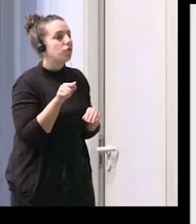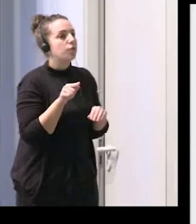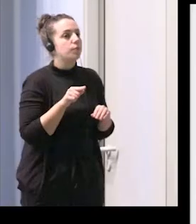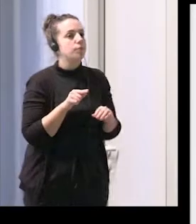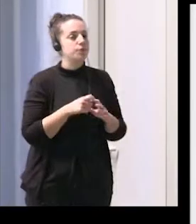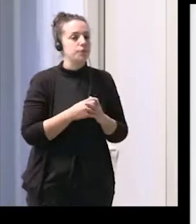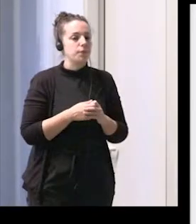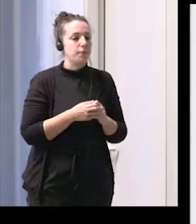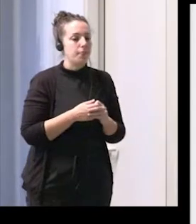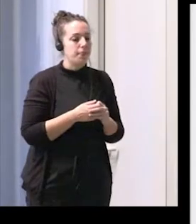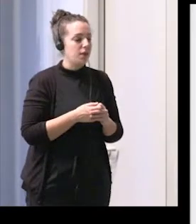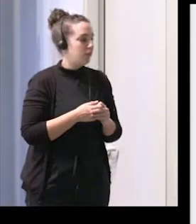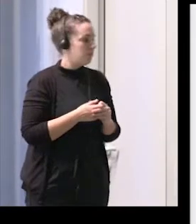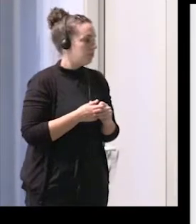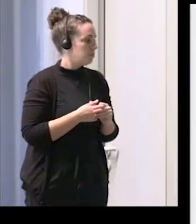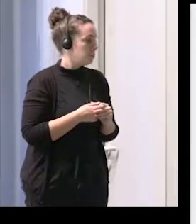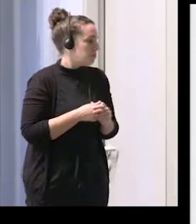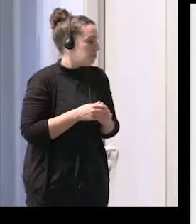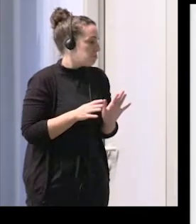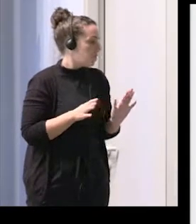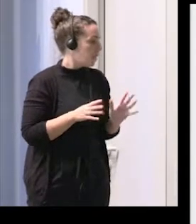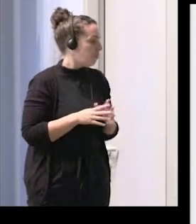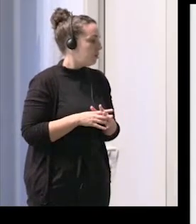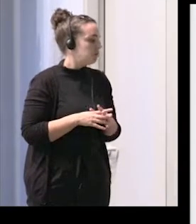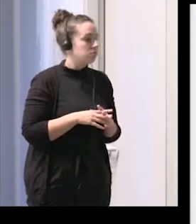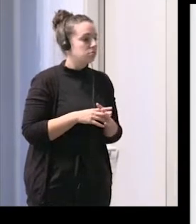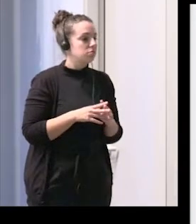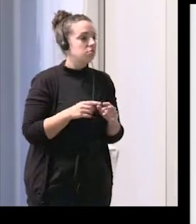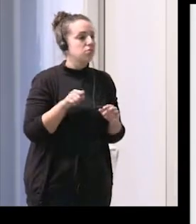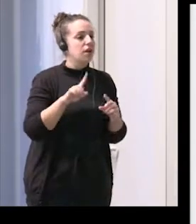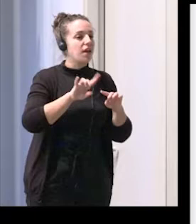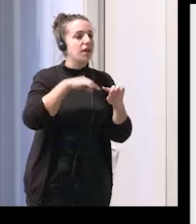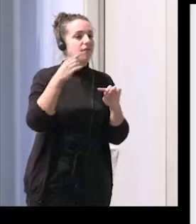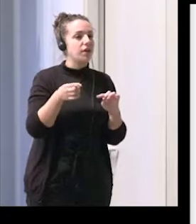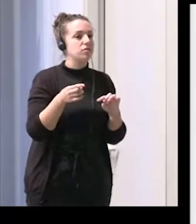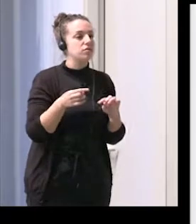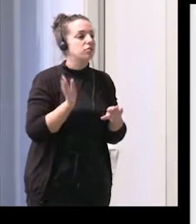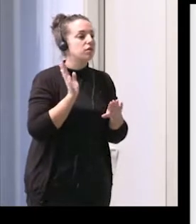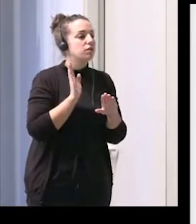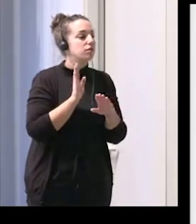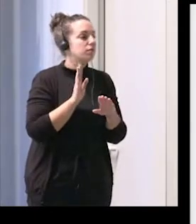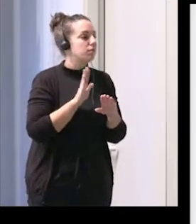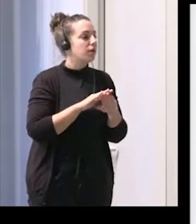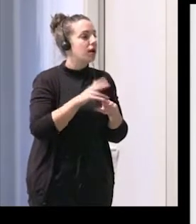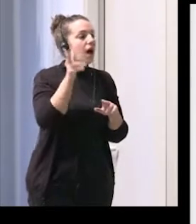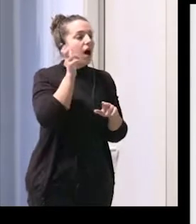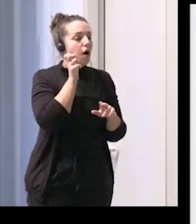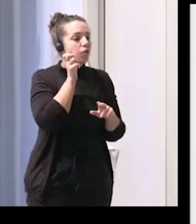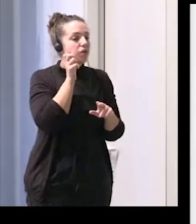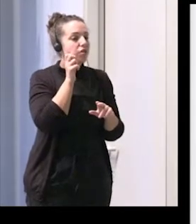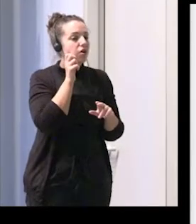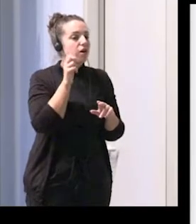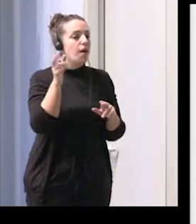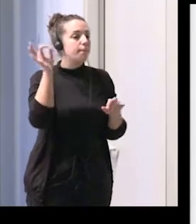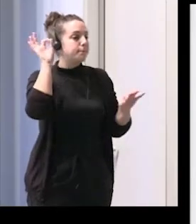compromising effects on binaural spatial hearing. And I've shown you all of those things.